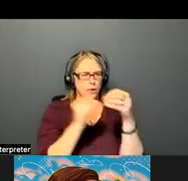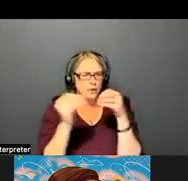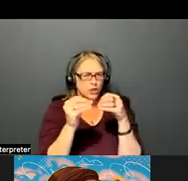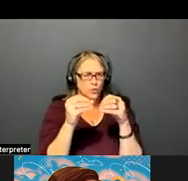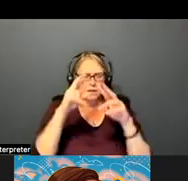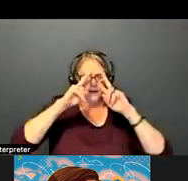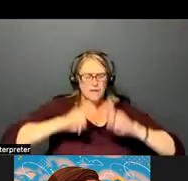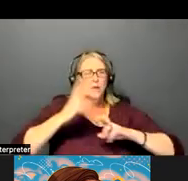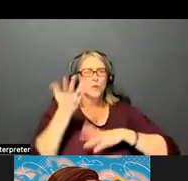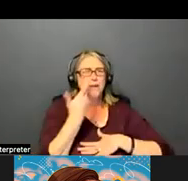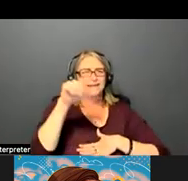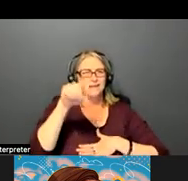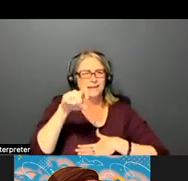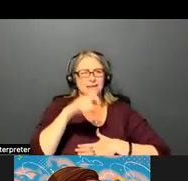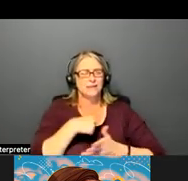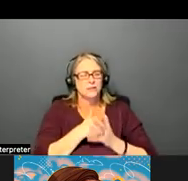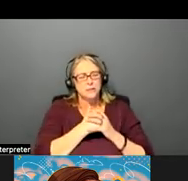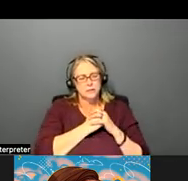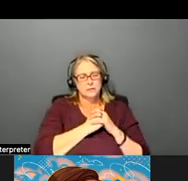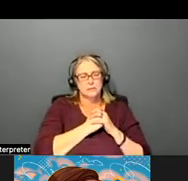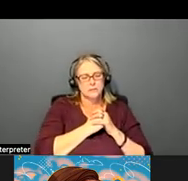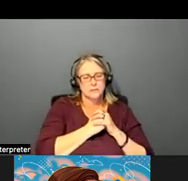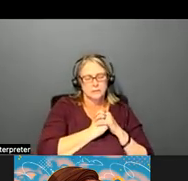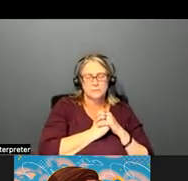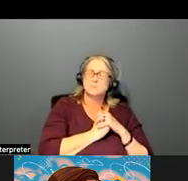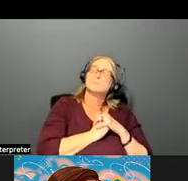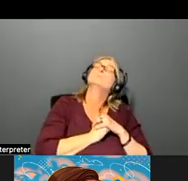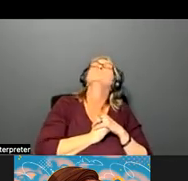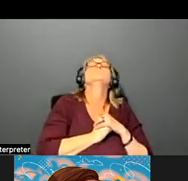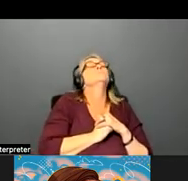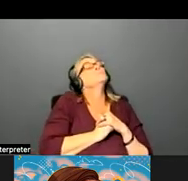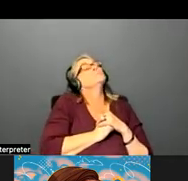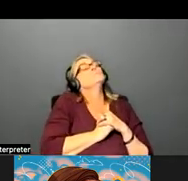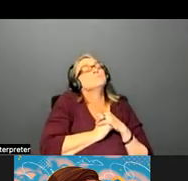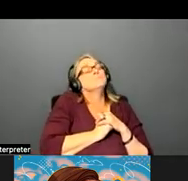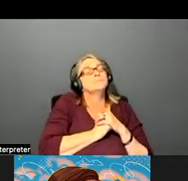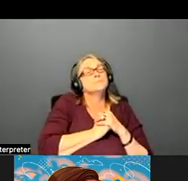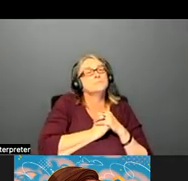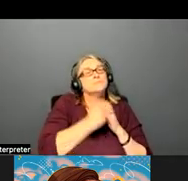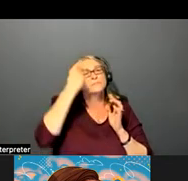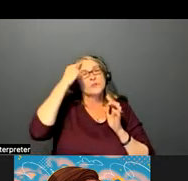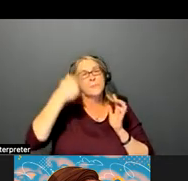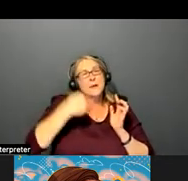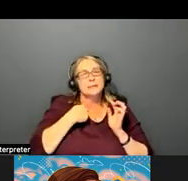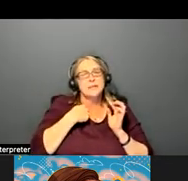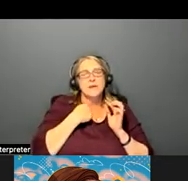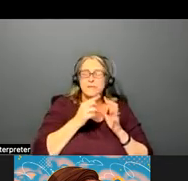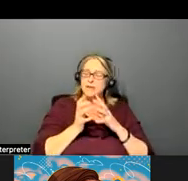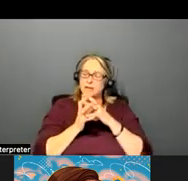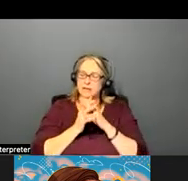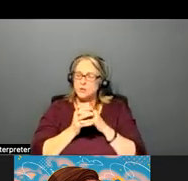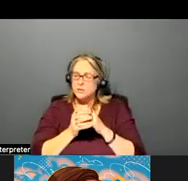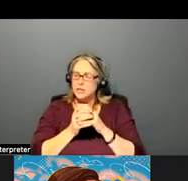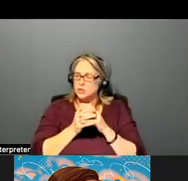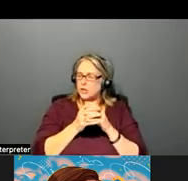think, like, for me, when I think of intersectionality and I think of like